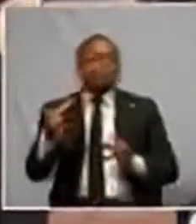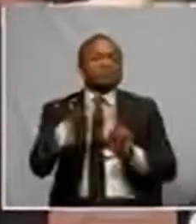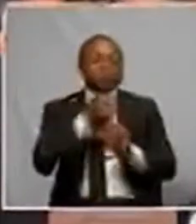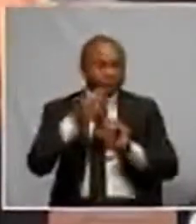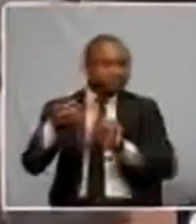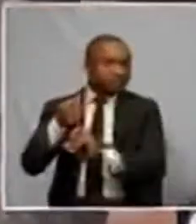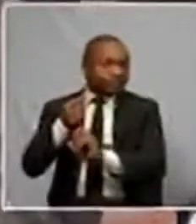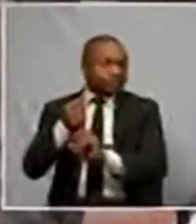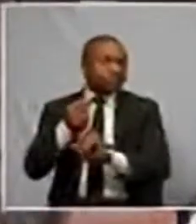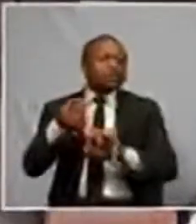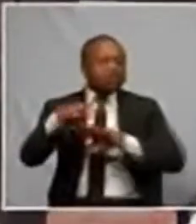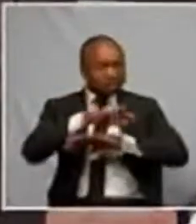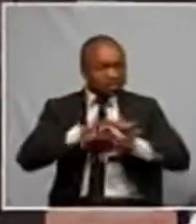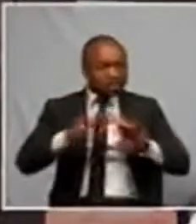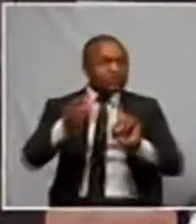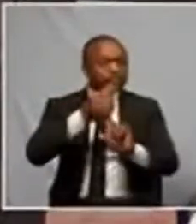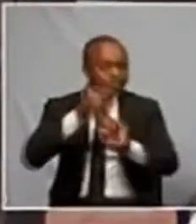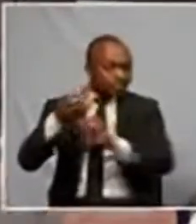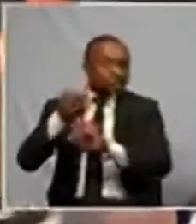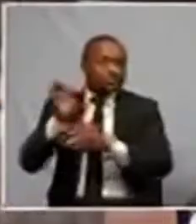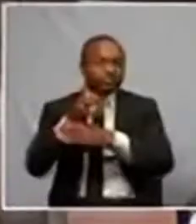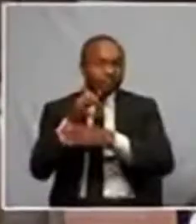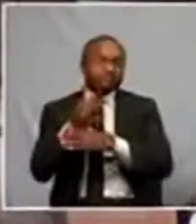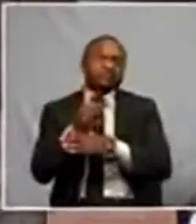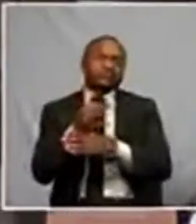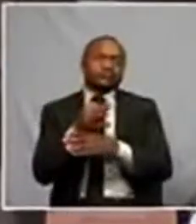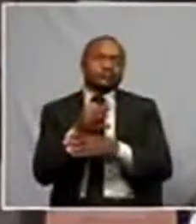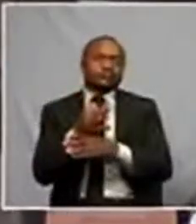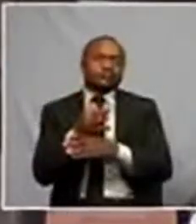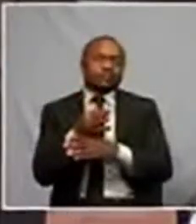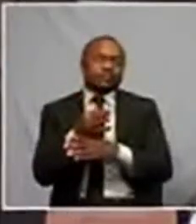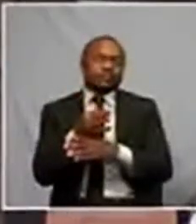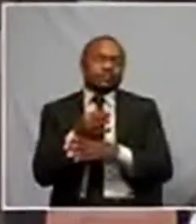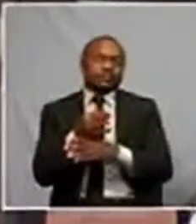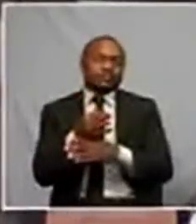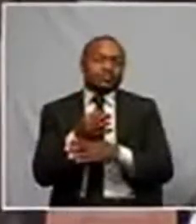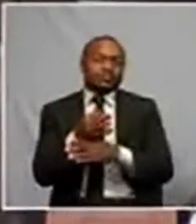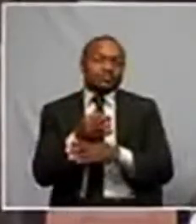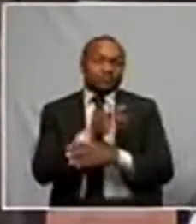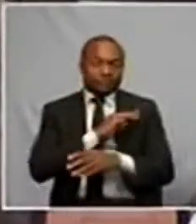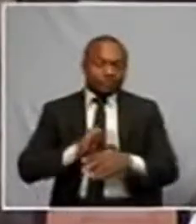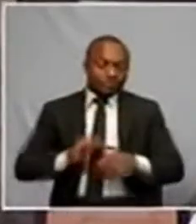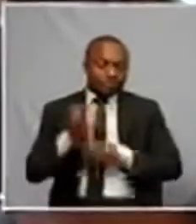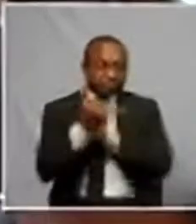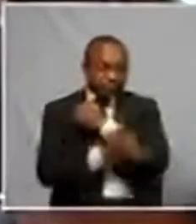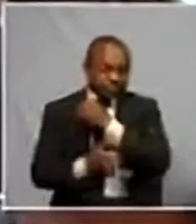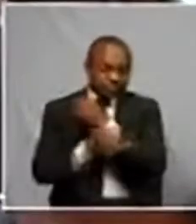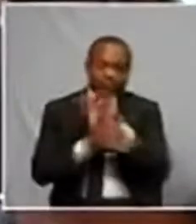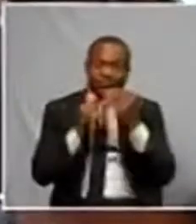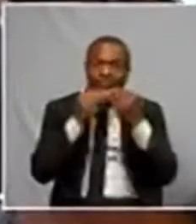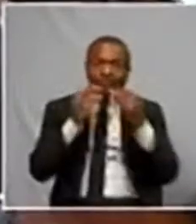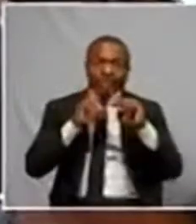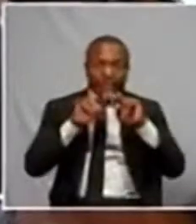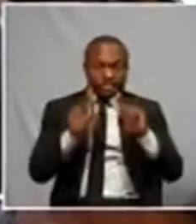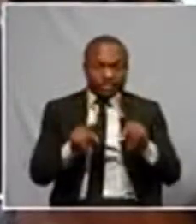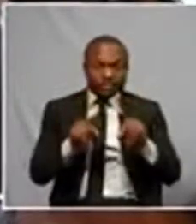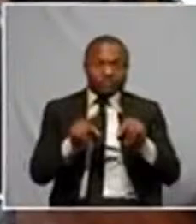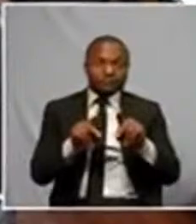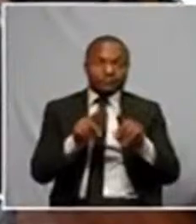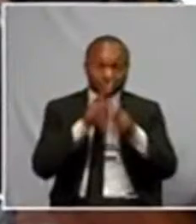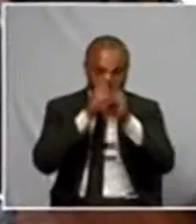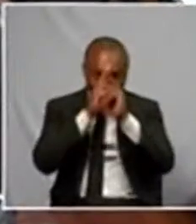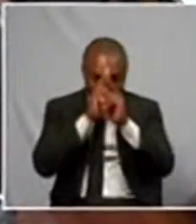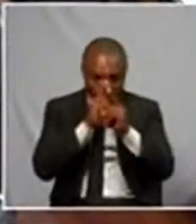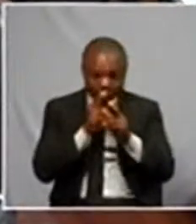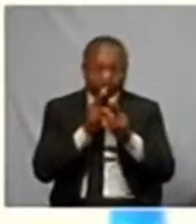unregulated areas within the water bodies of a member state? Thank you, Chair. Yeah, thank you,